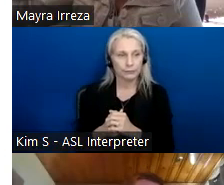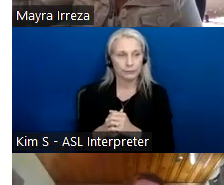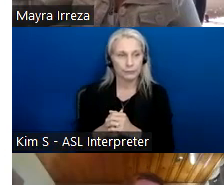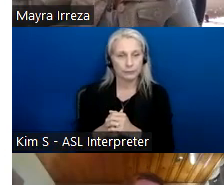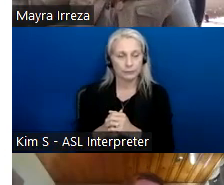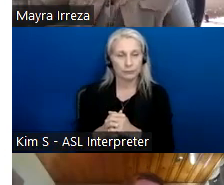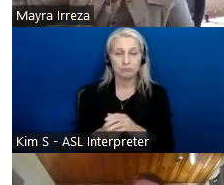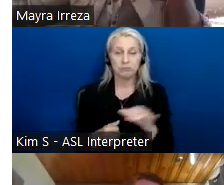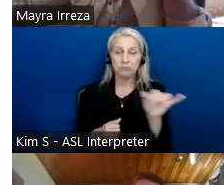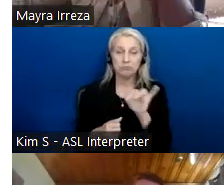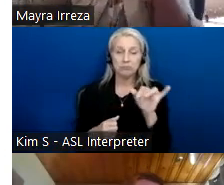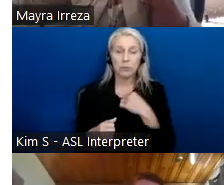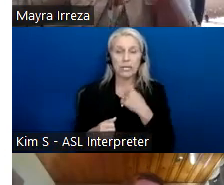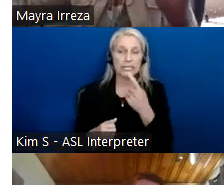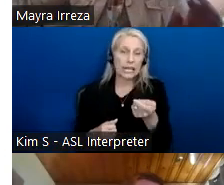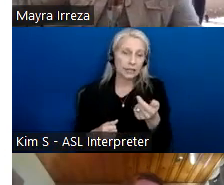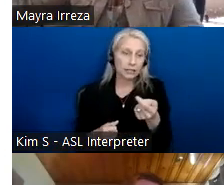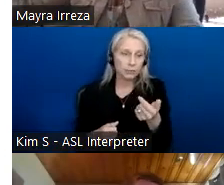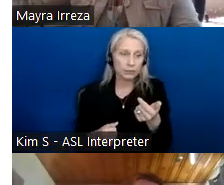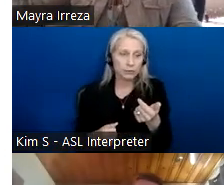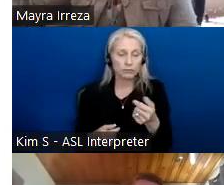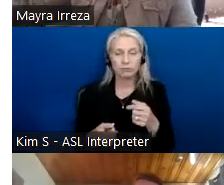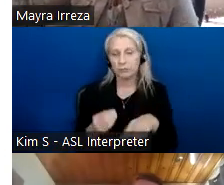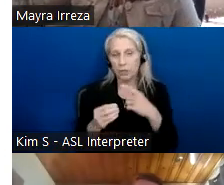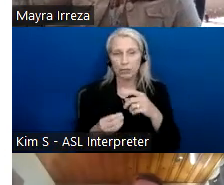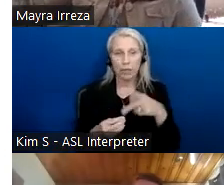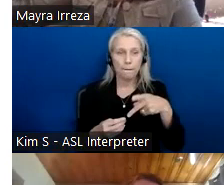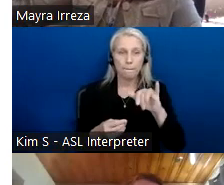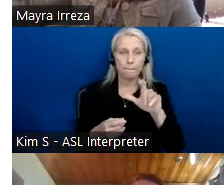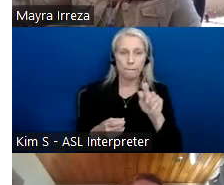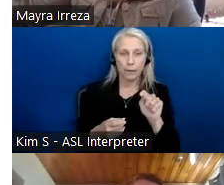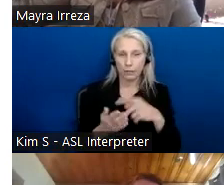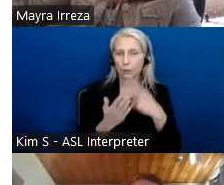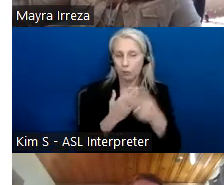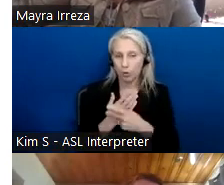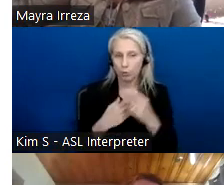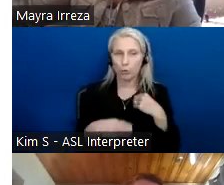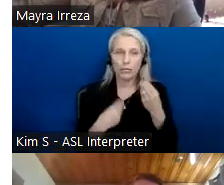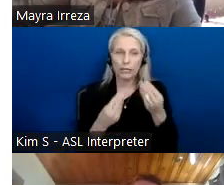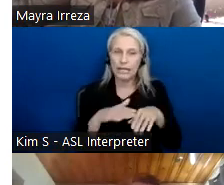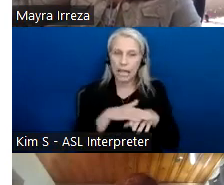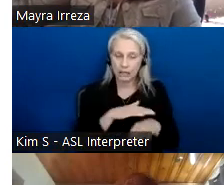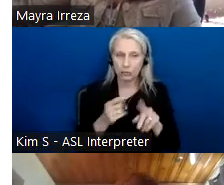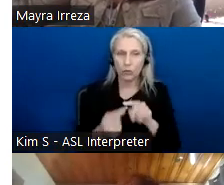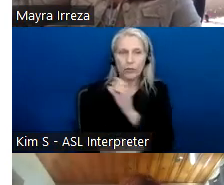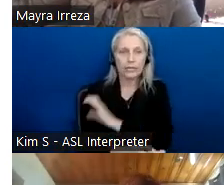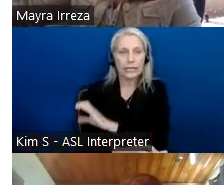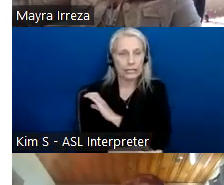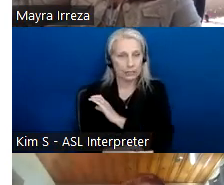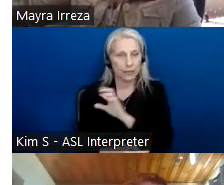So I also wanted to speak a little bit to the pilot program where we are granting access to the clinical